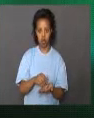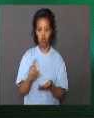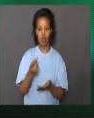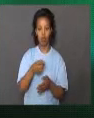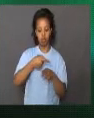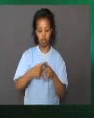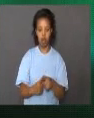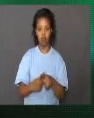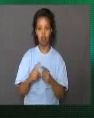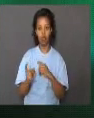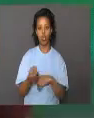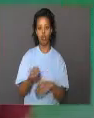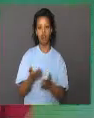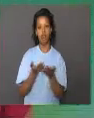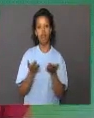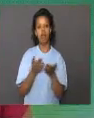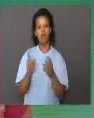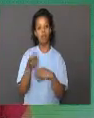1/10,000th of a gram.